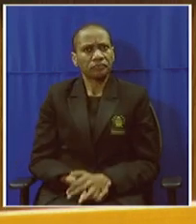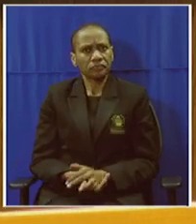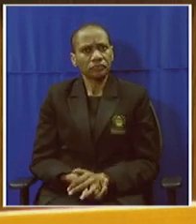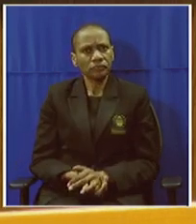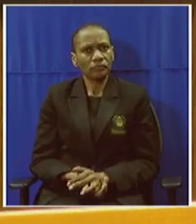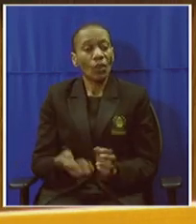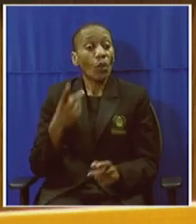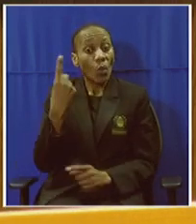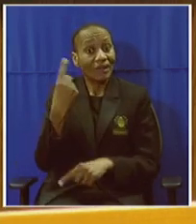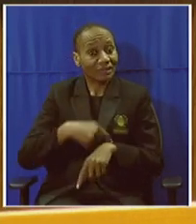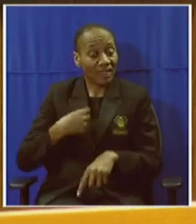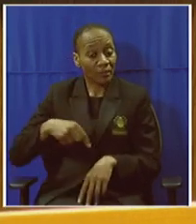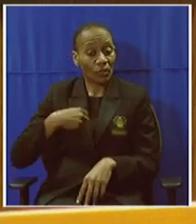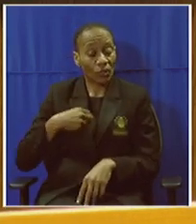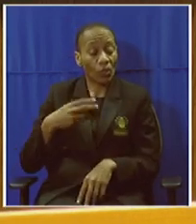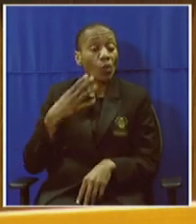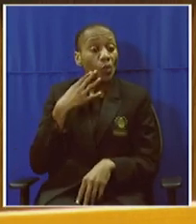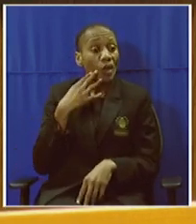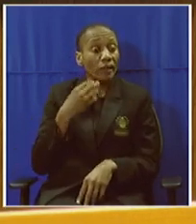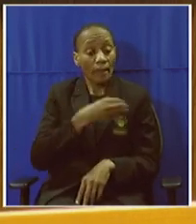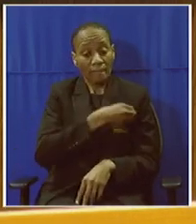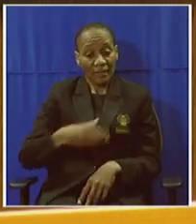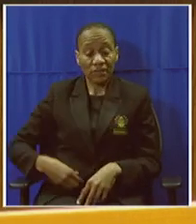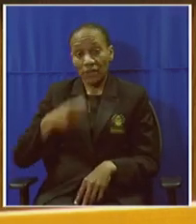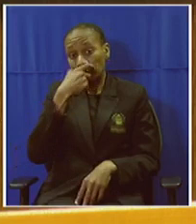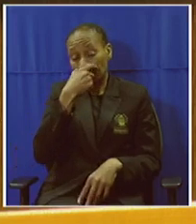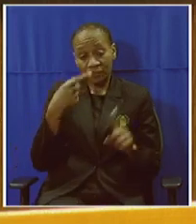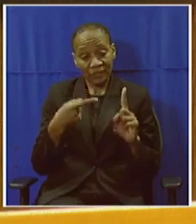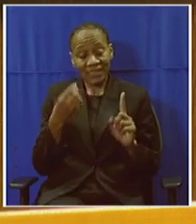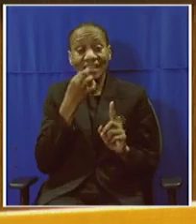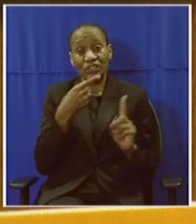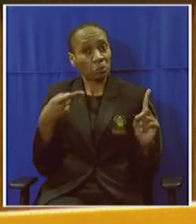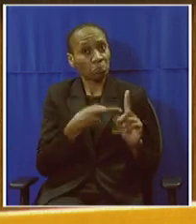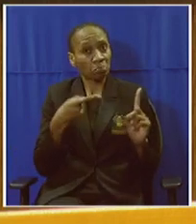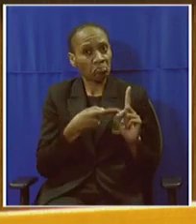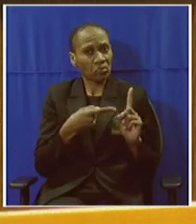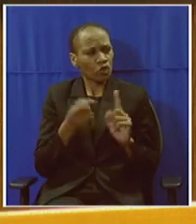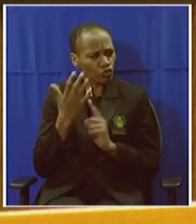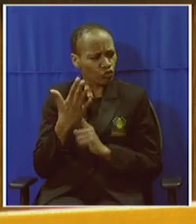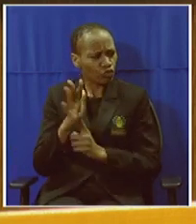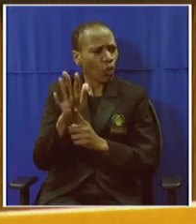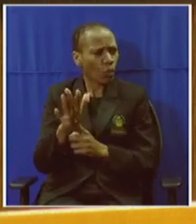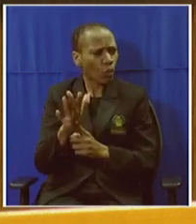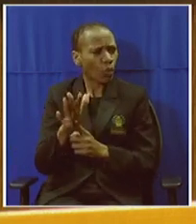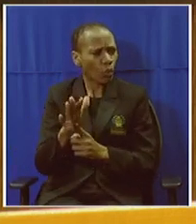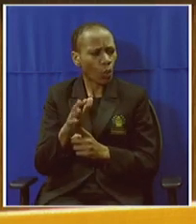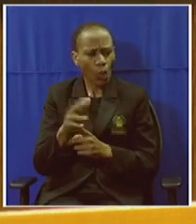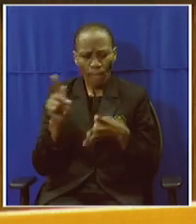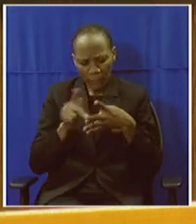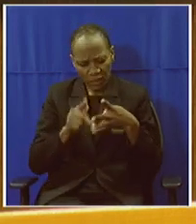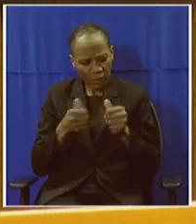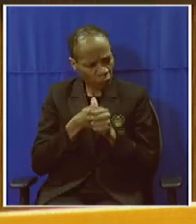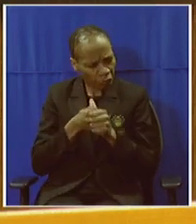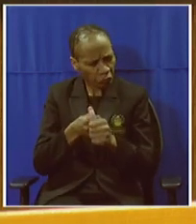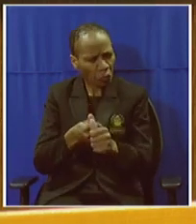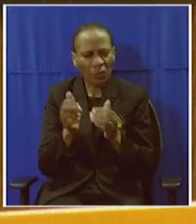the tributes, President Cyril Ramaphosa described her as a promising and principled leader who was